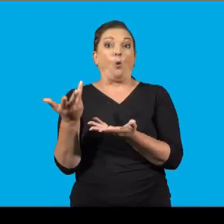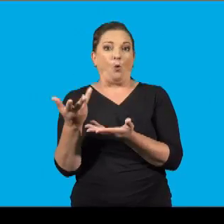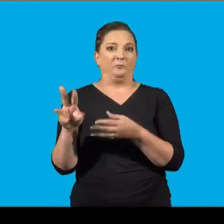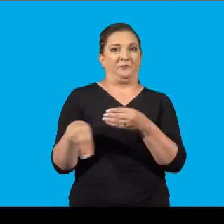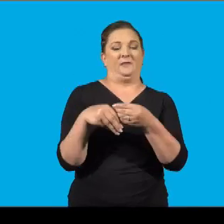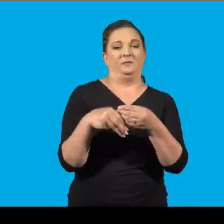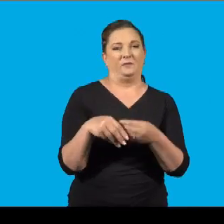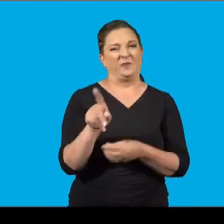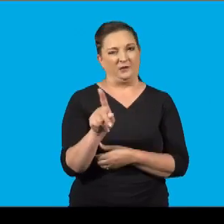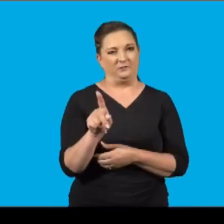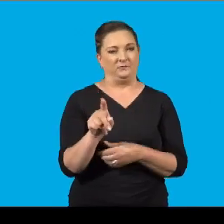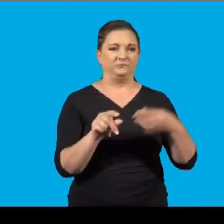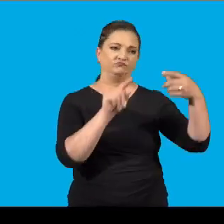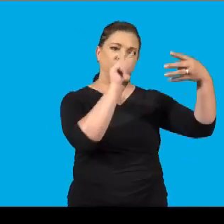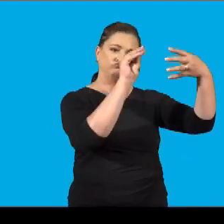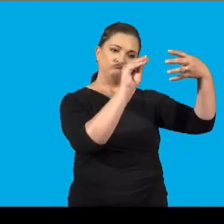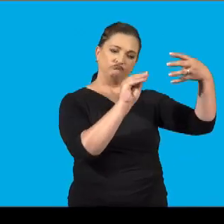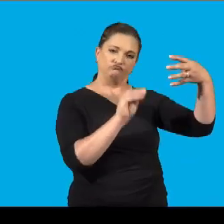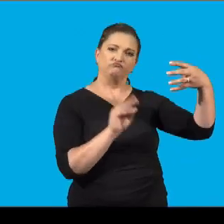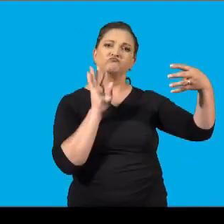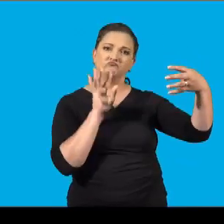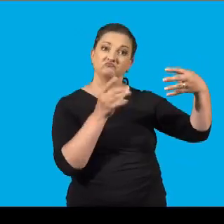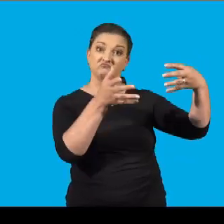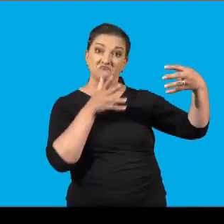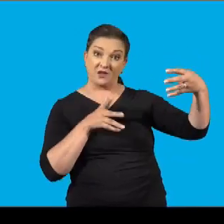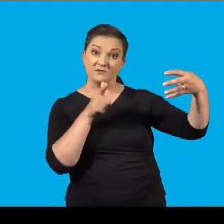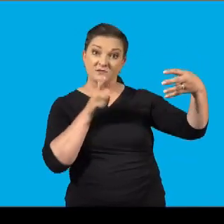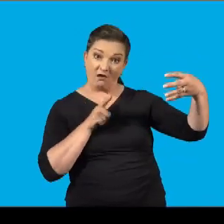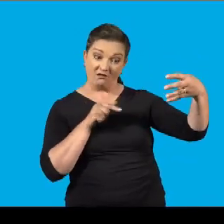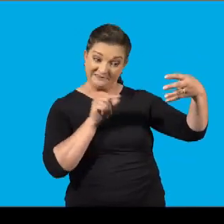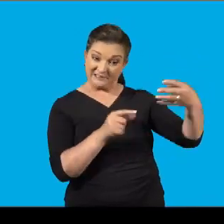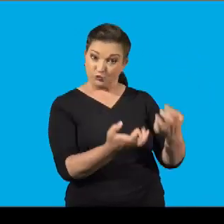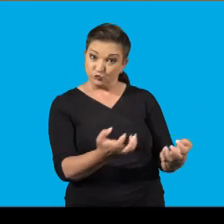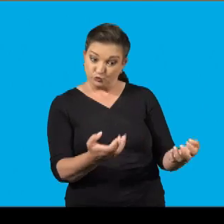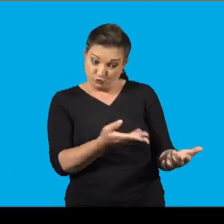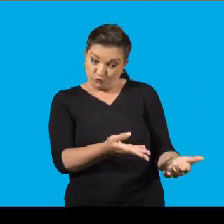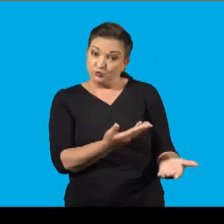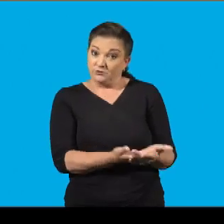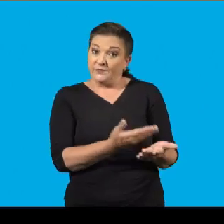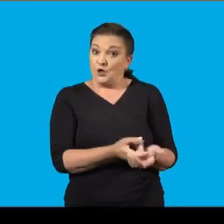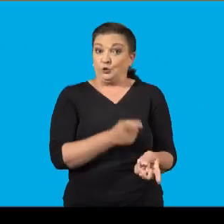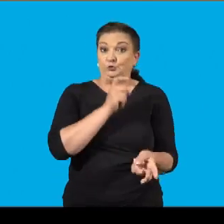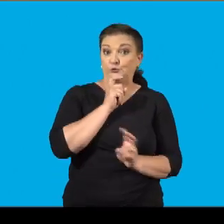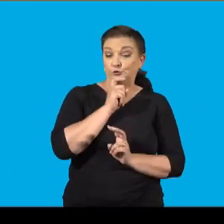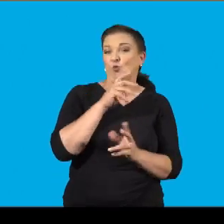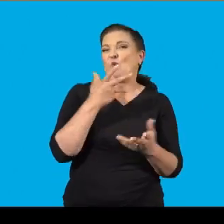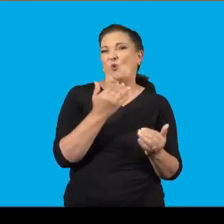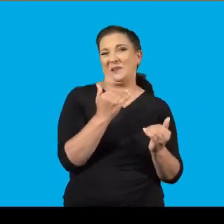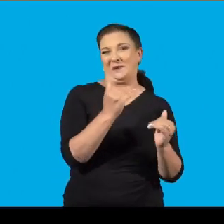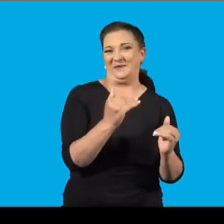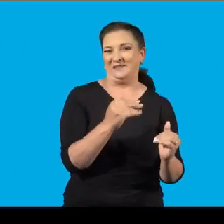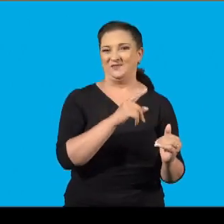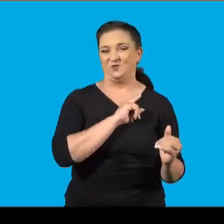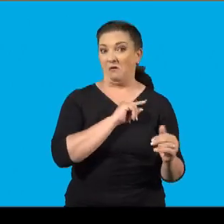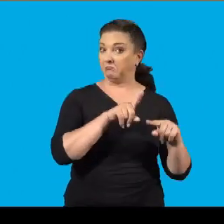or omitted. So all those things are going to tell you whether a source is useful and what its